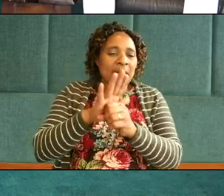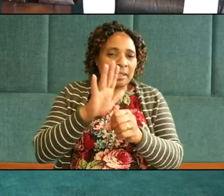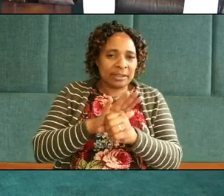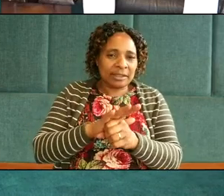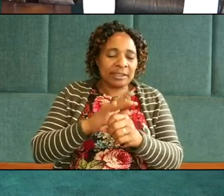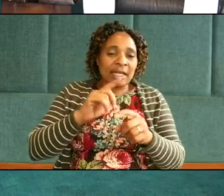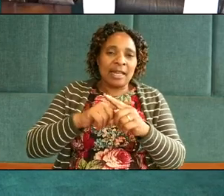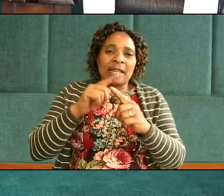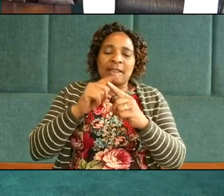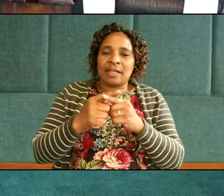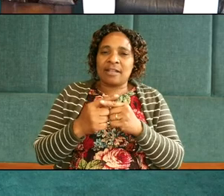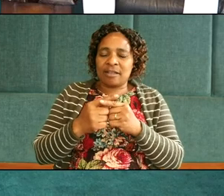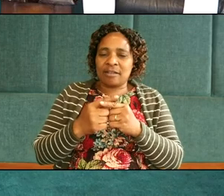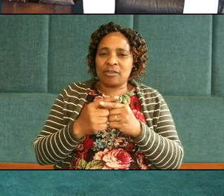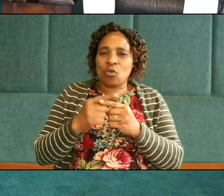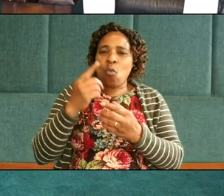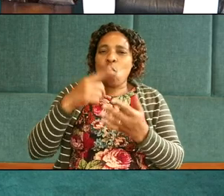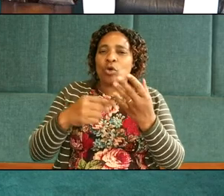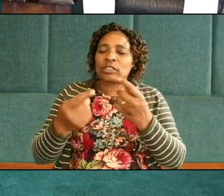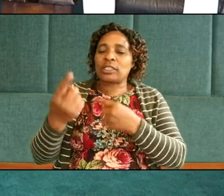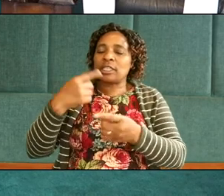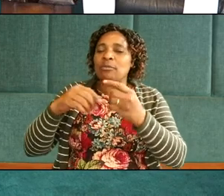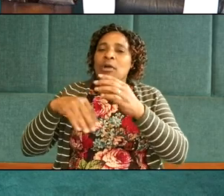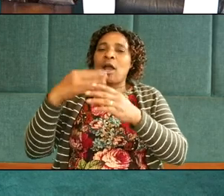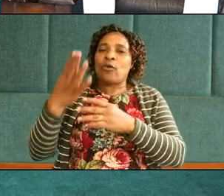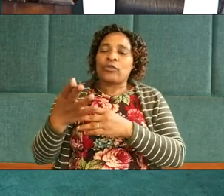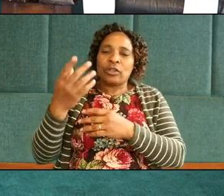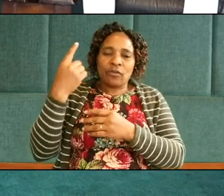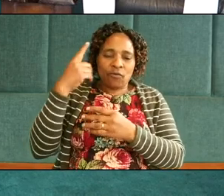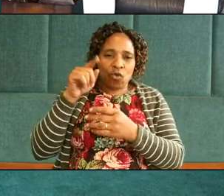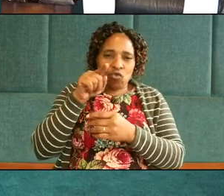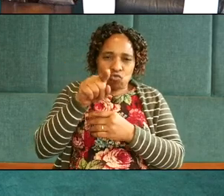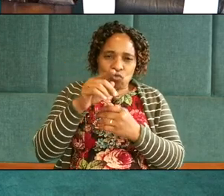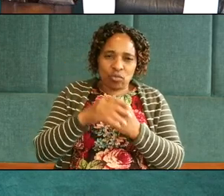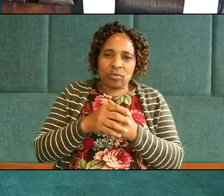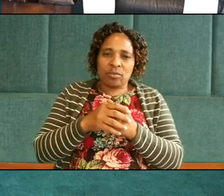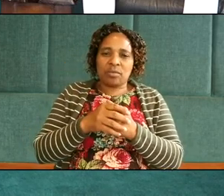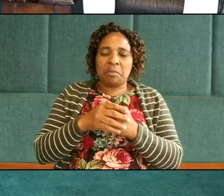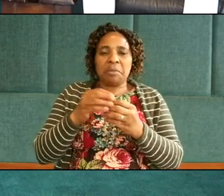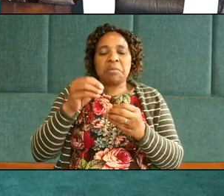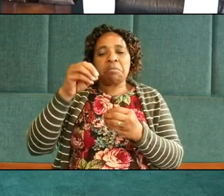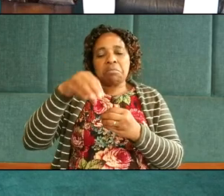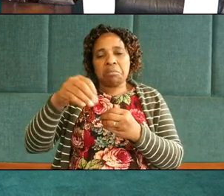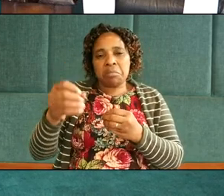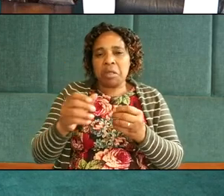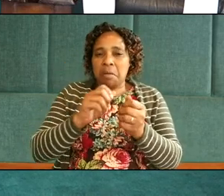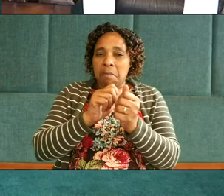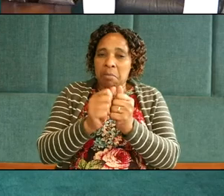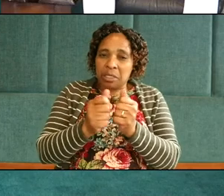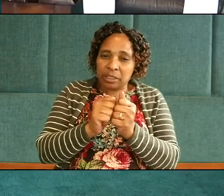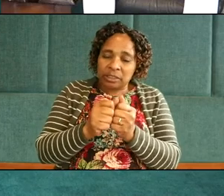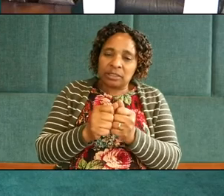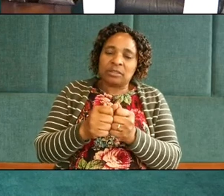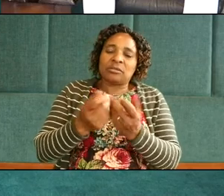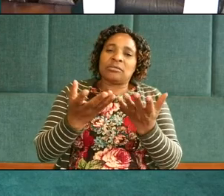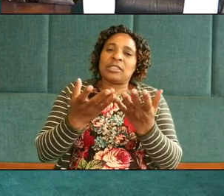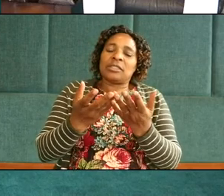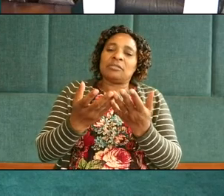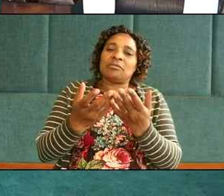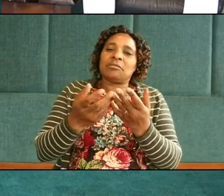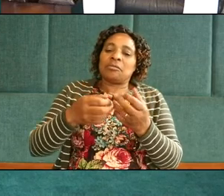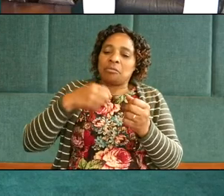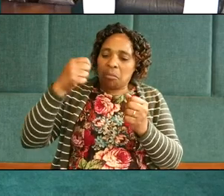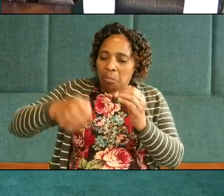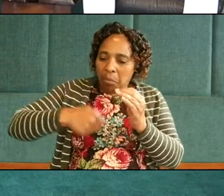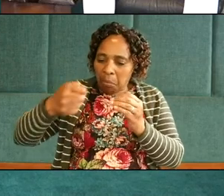then what came out of it, like, for instance, you planted maize, you took it to the pusher mill, and